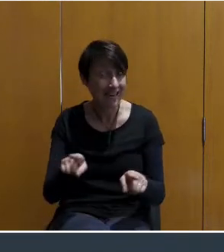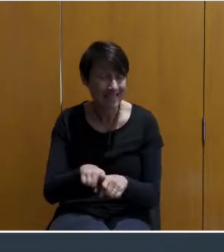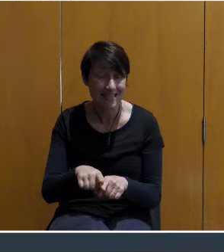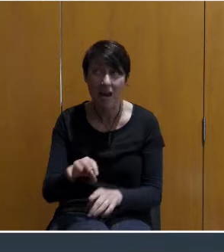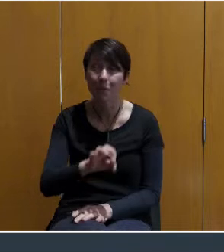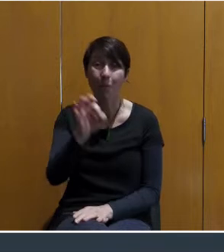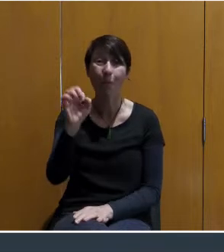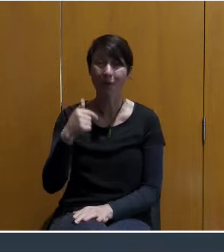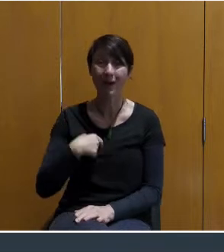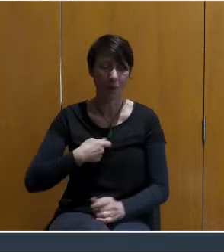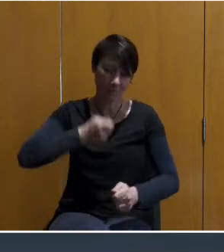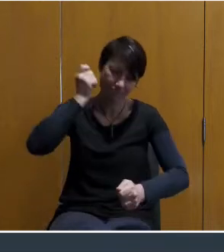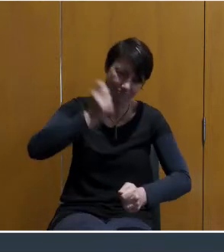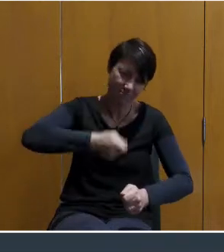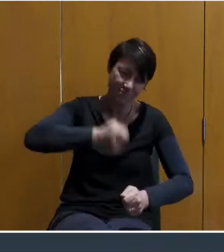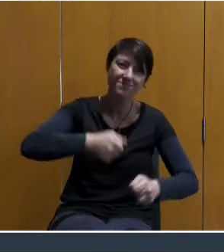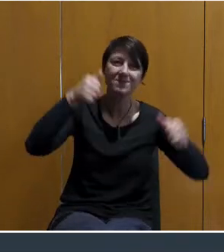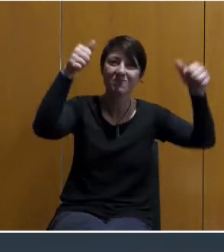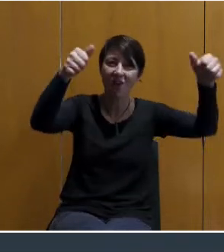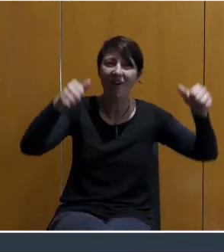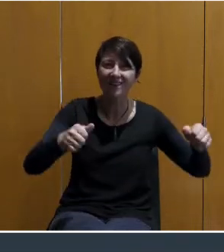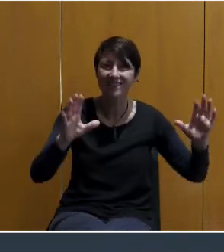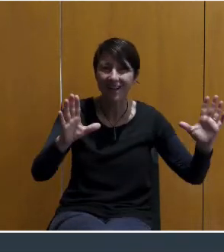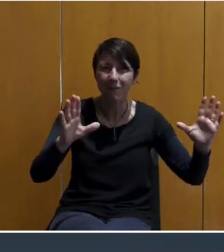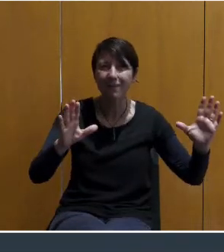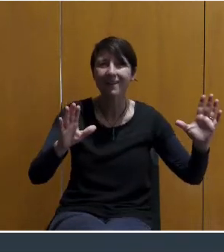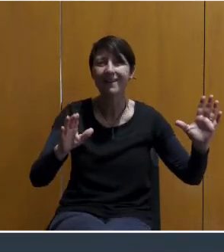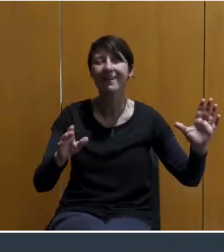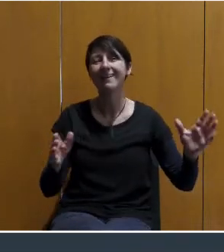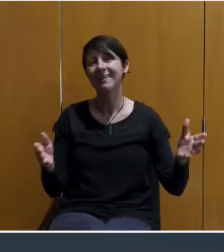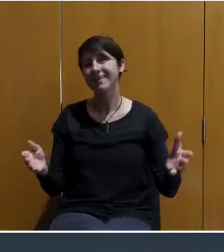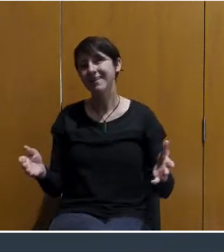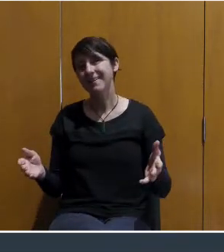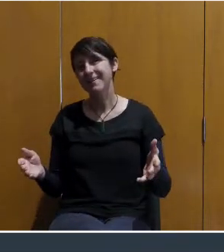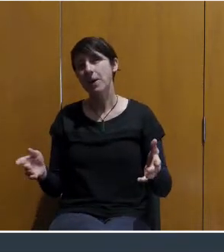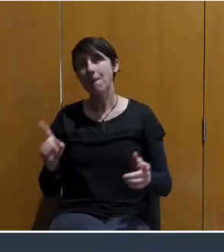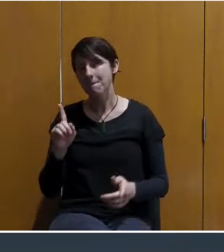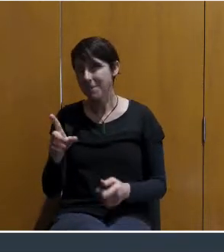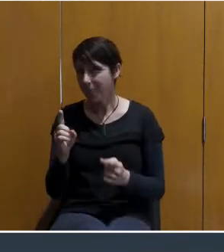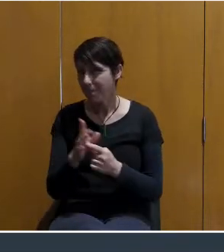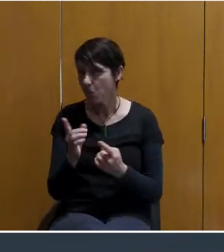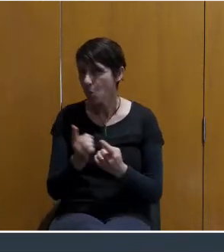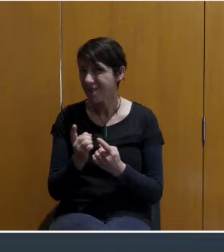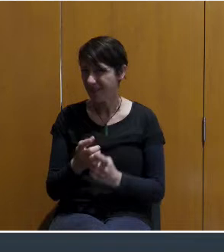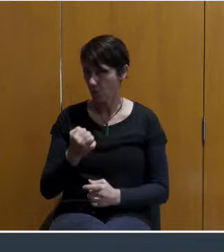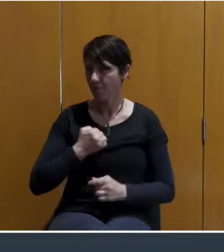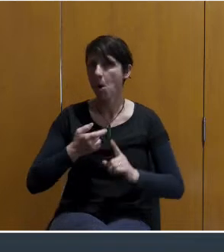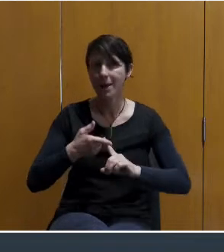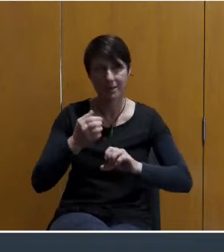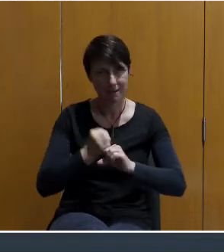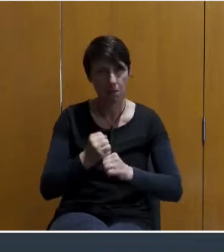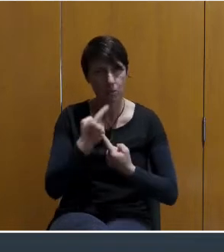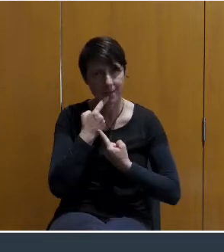However, it was the critical thing in those issues were that the owner